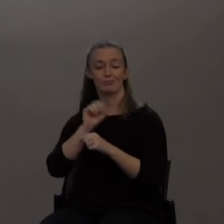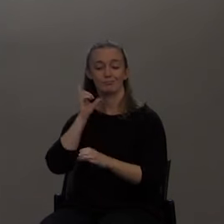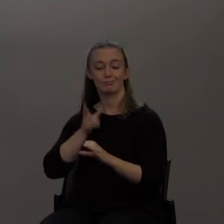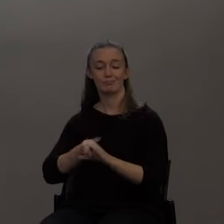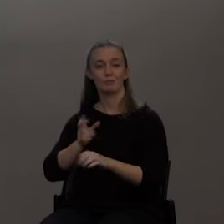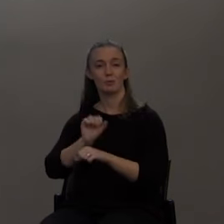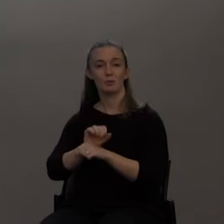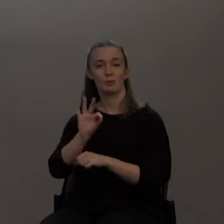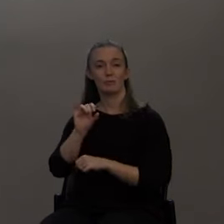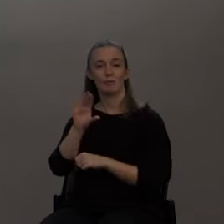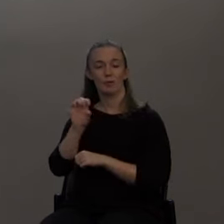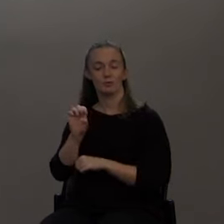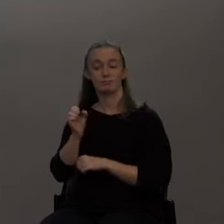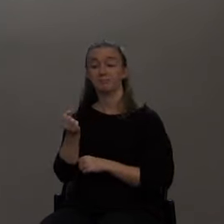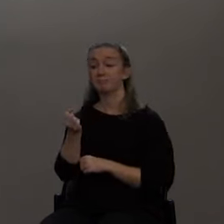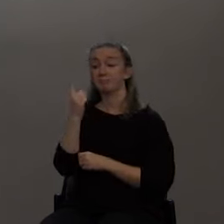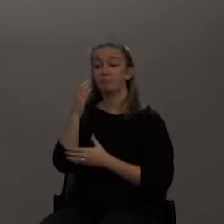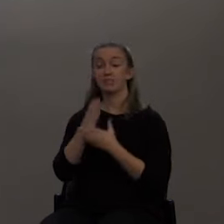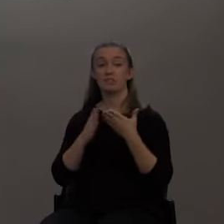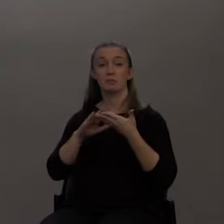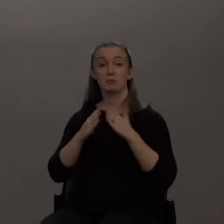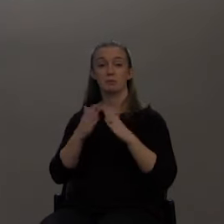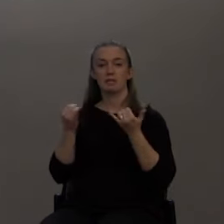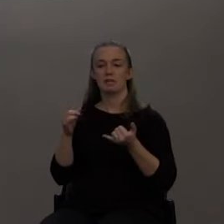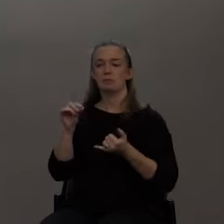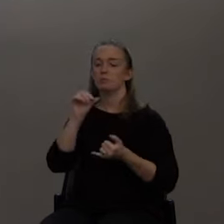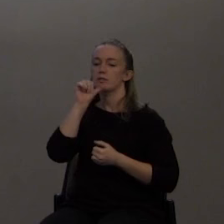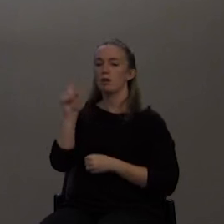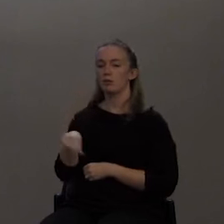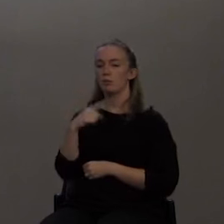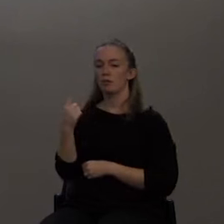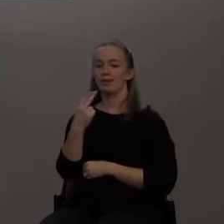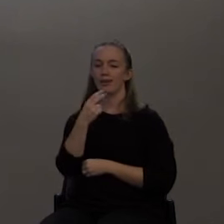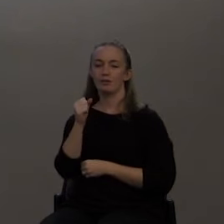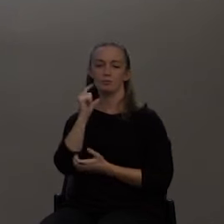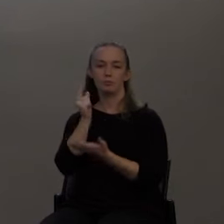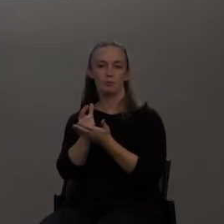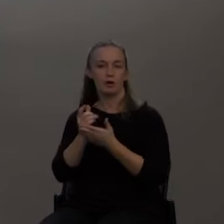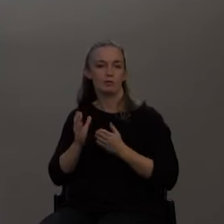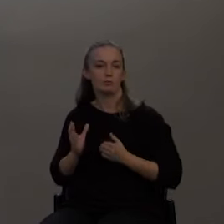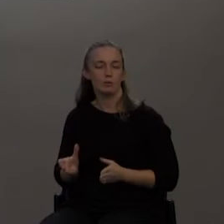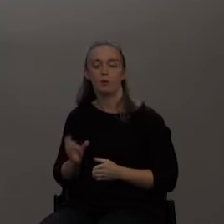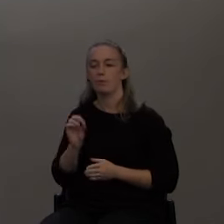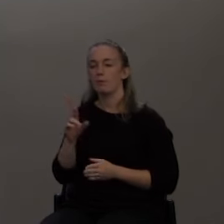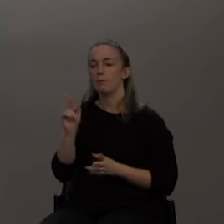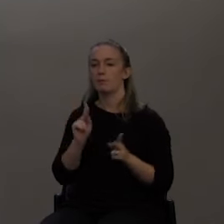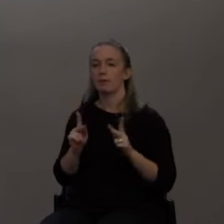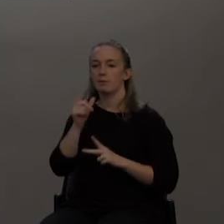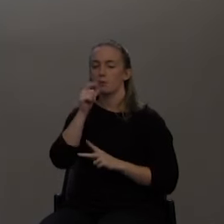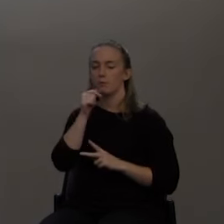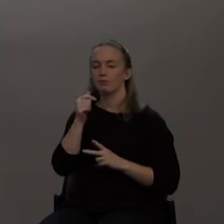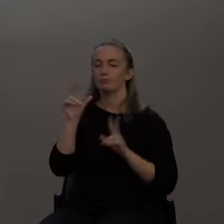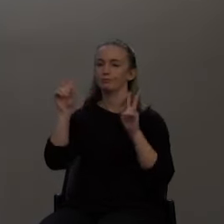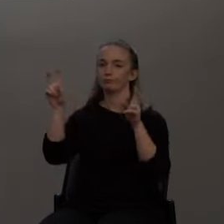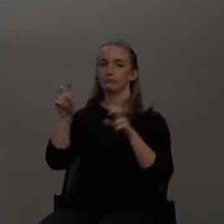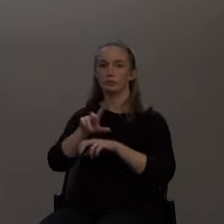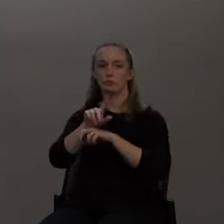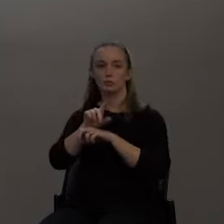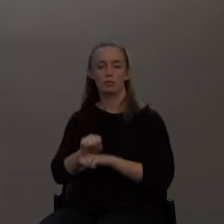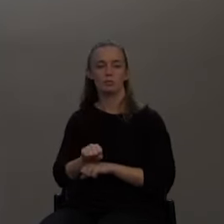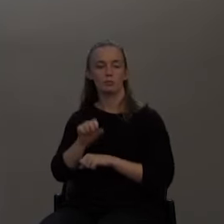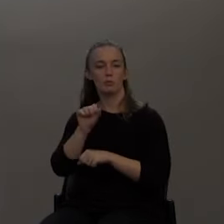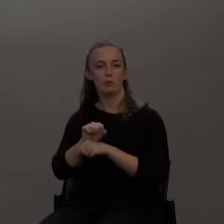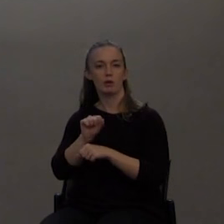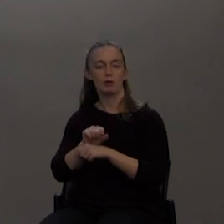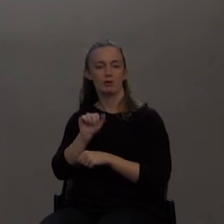there's some communities are reaching down beyond just high school graduates or people who are already, you know, traditional working age and